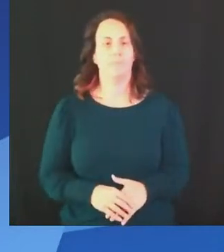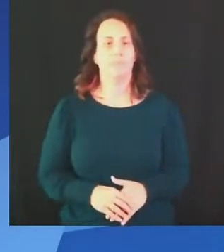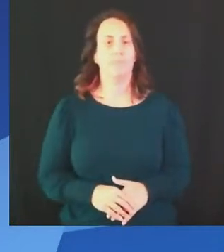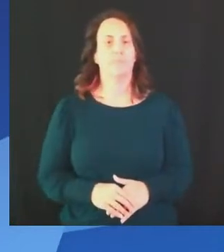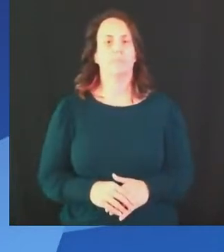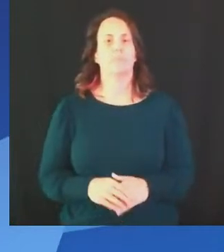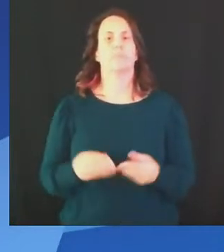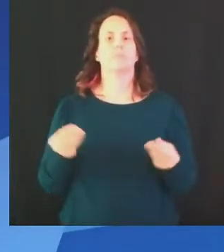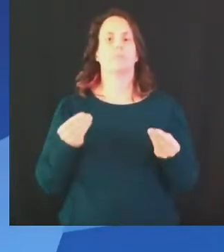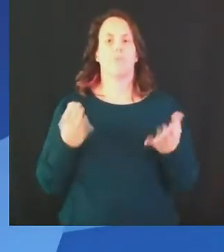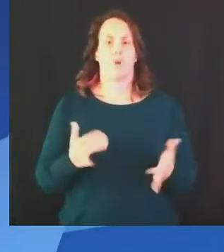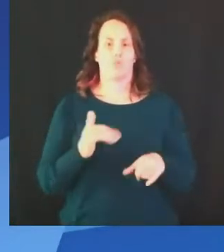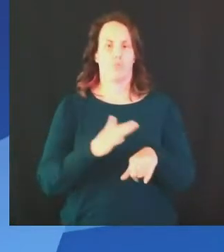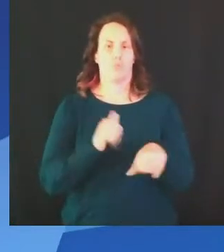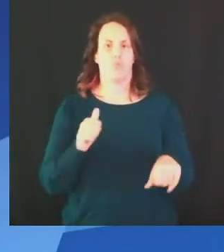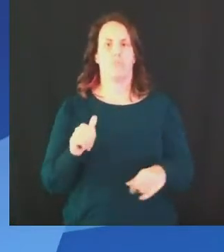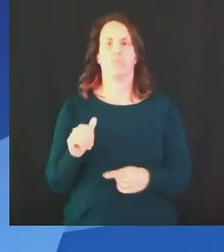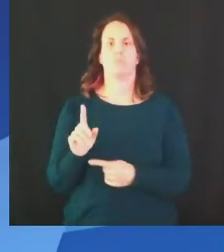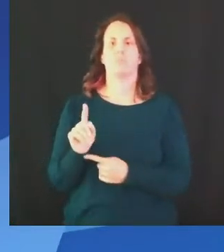Good afternoon.